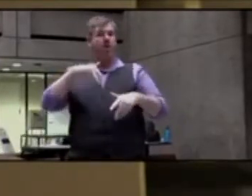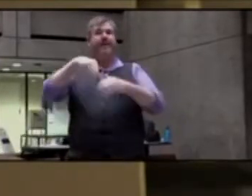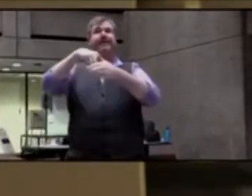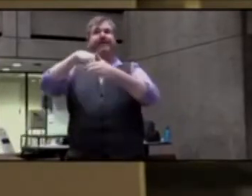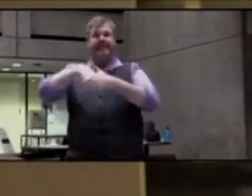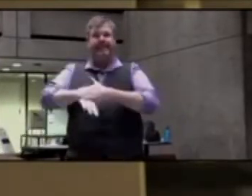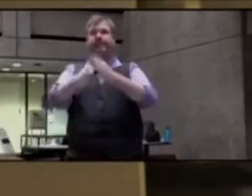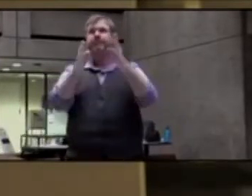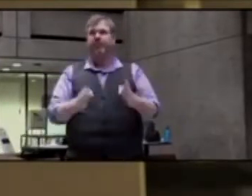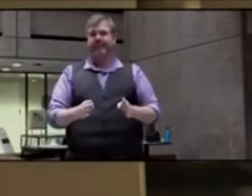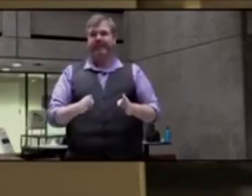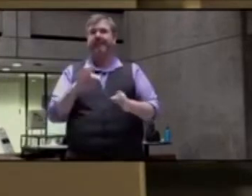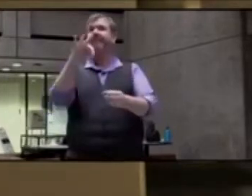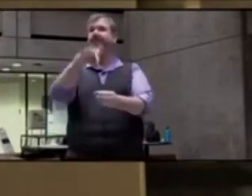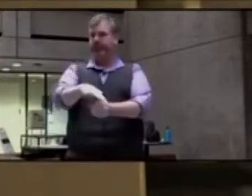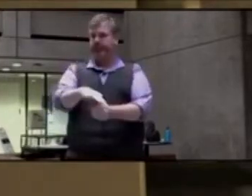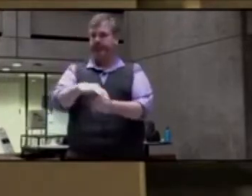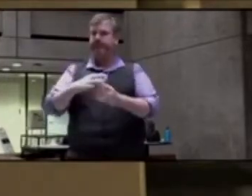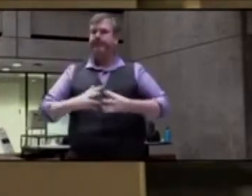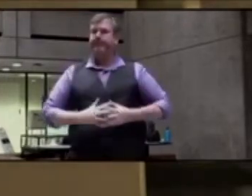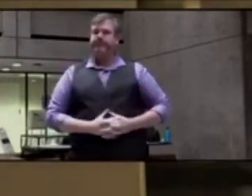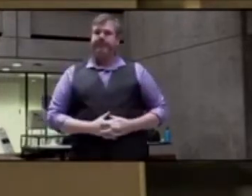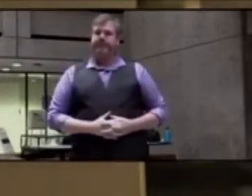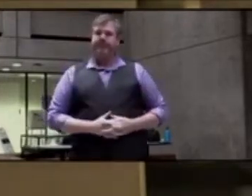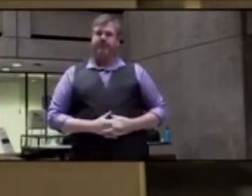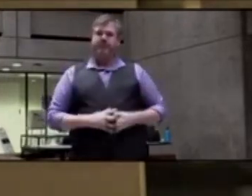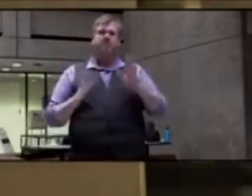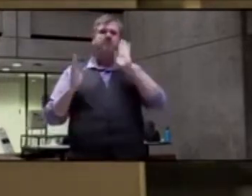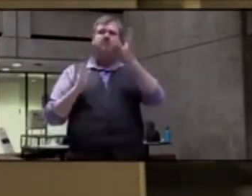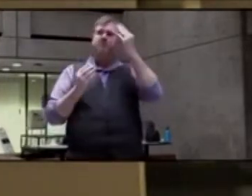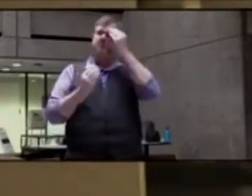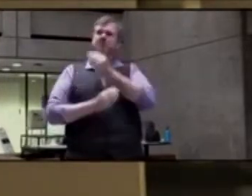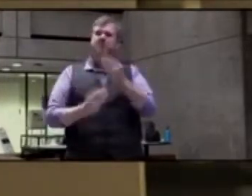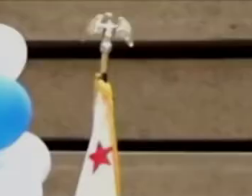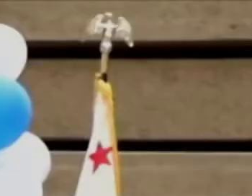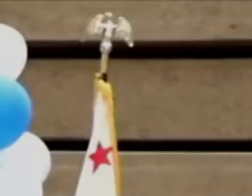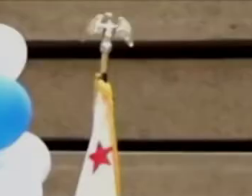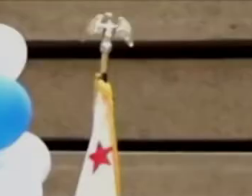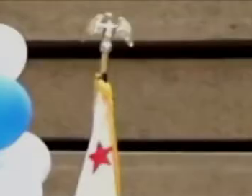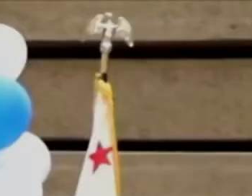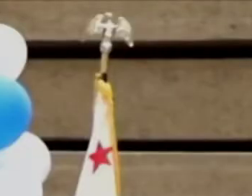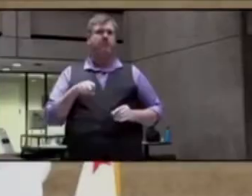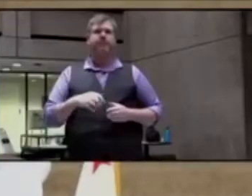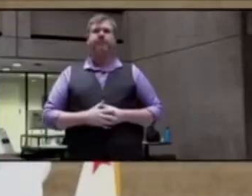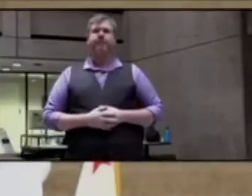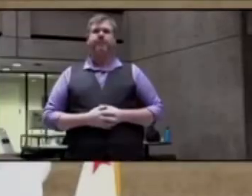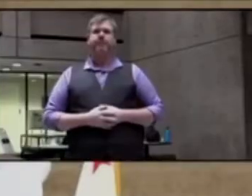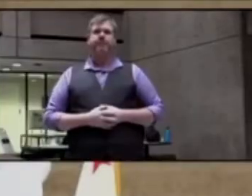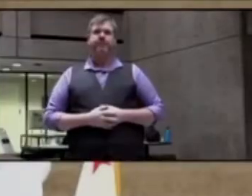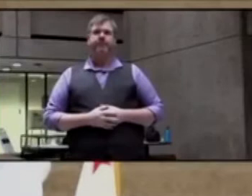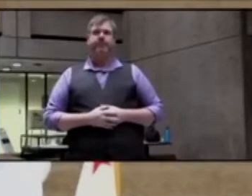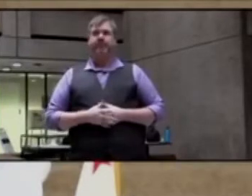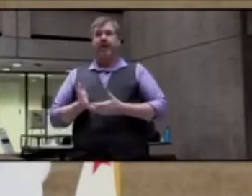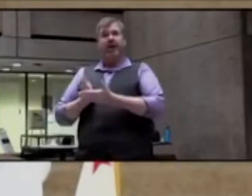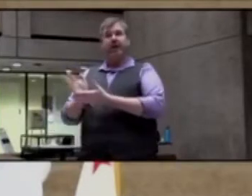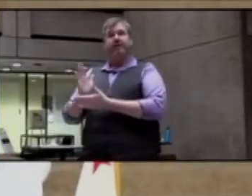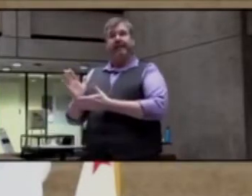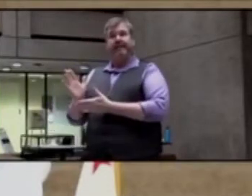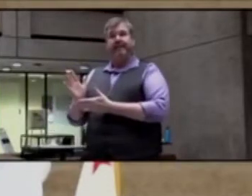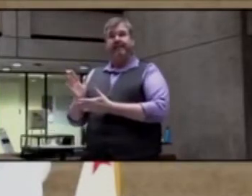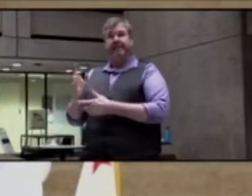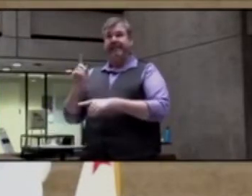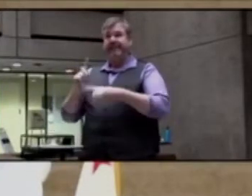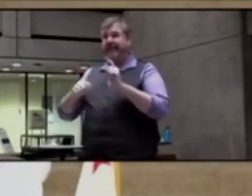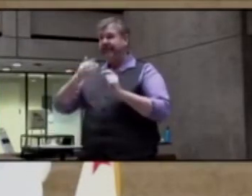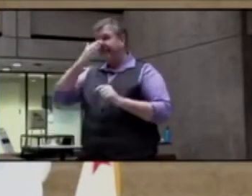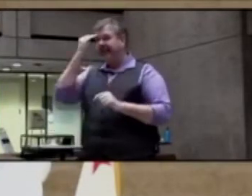voters know that they have that many options. All right, and it is, we can't forget about COVID, so Yes. Can you tell